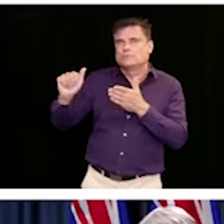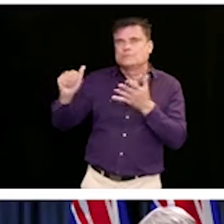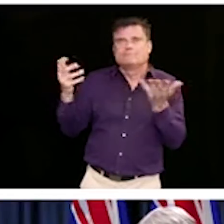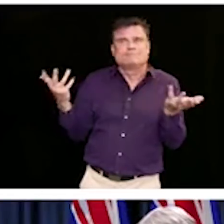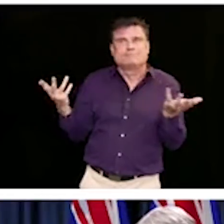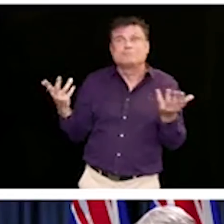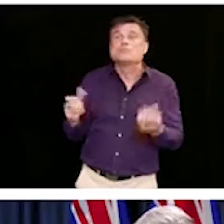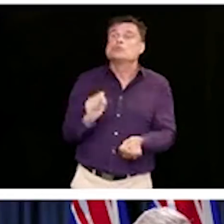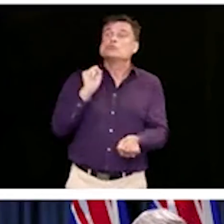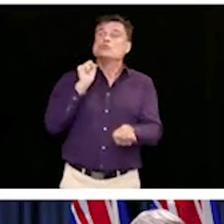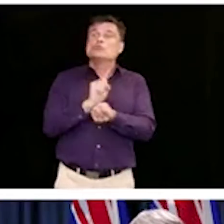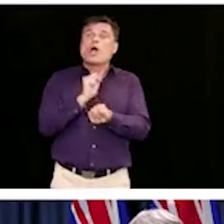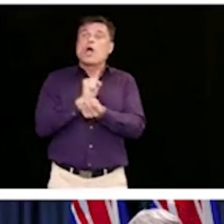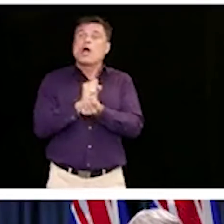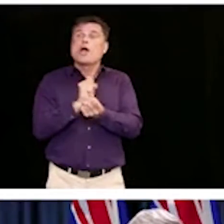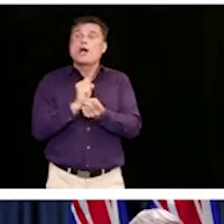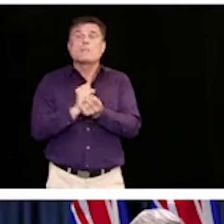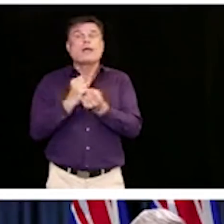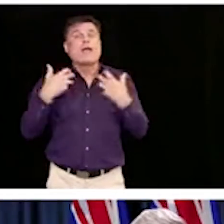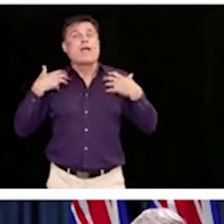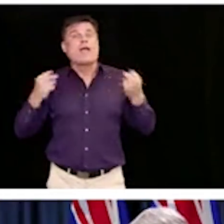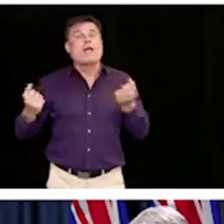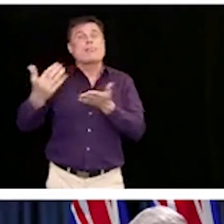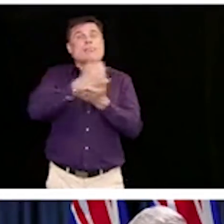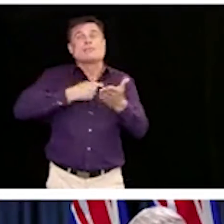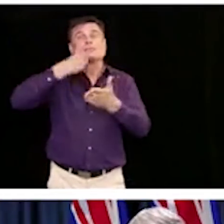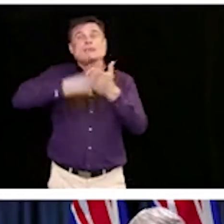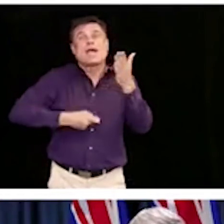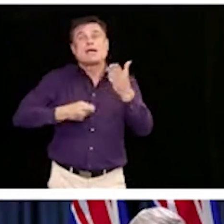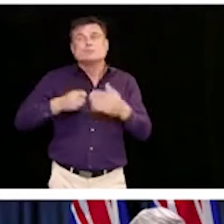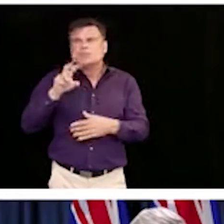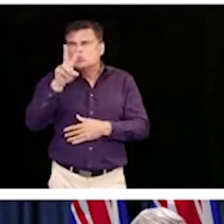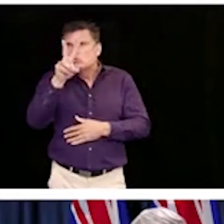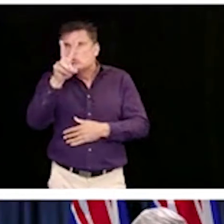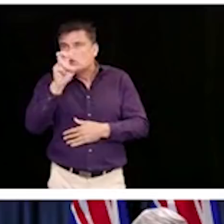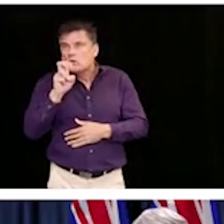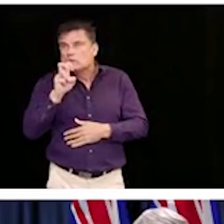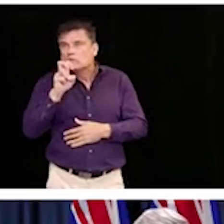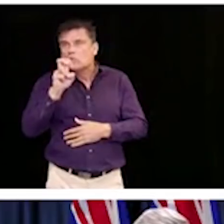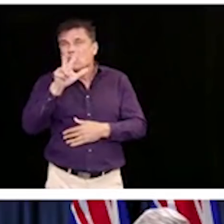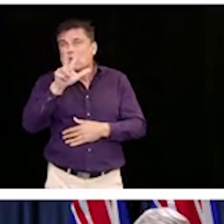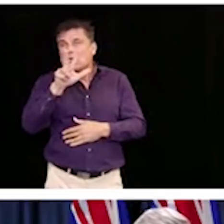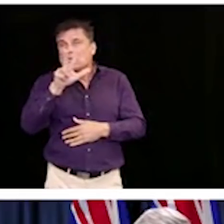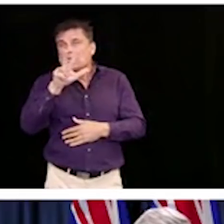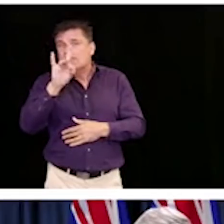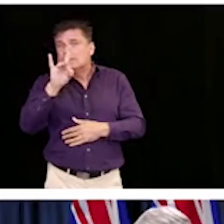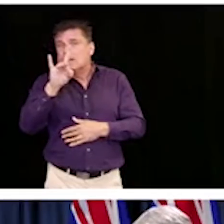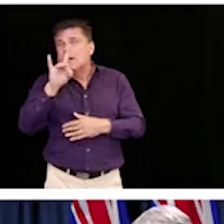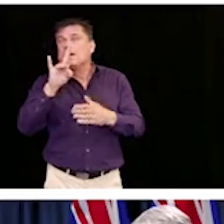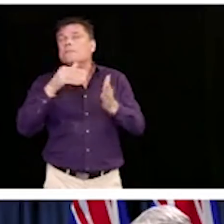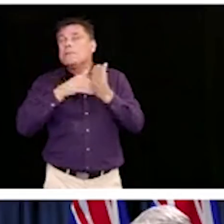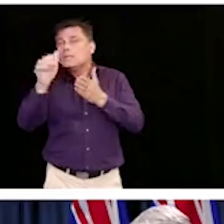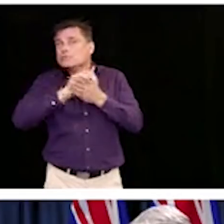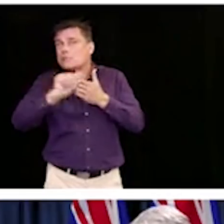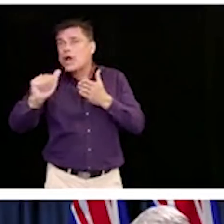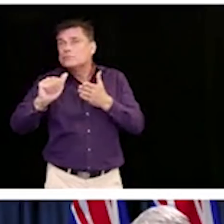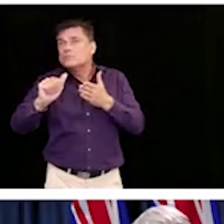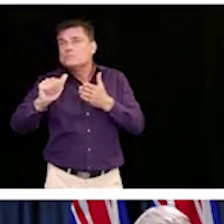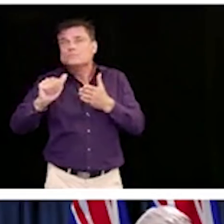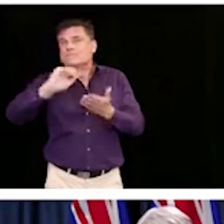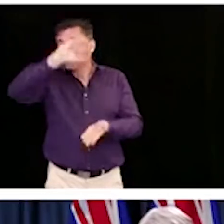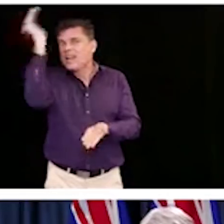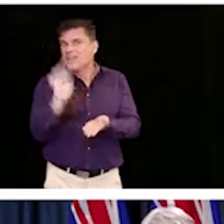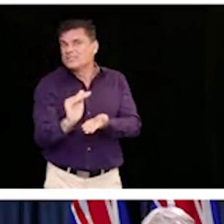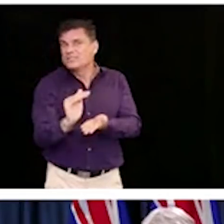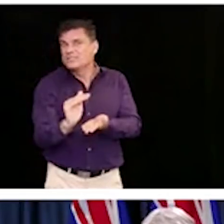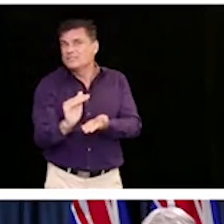2020. Employers' health tax revenue, $238 million lower than budget because of employment losses and